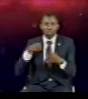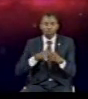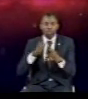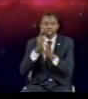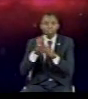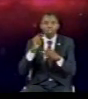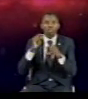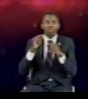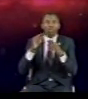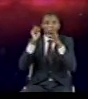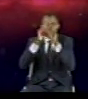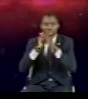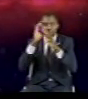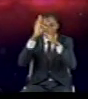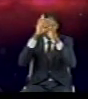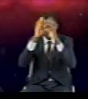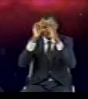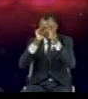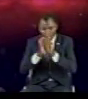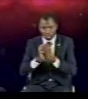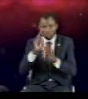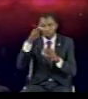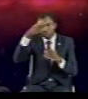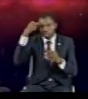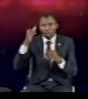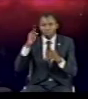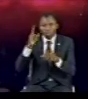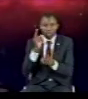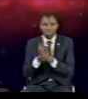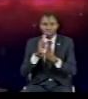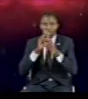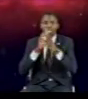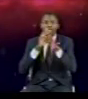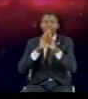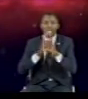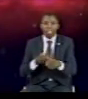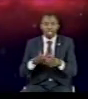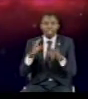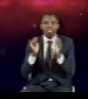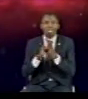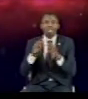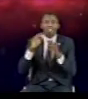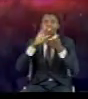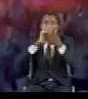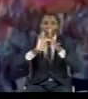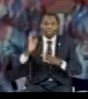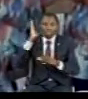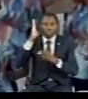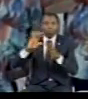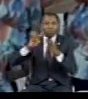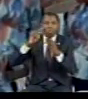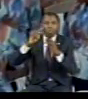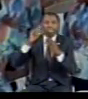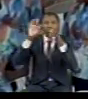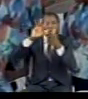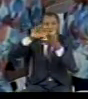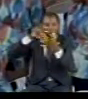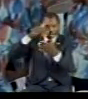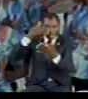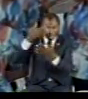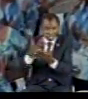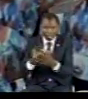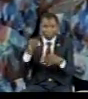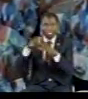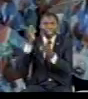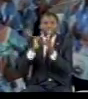because you've answered that peace will arrive in every land in Jesus' name. And we command in the name